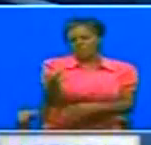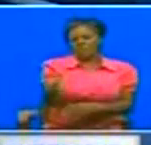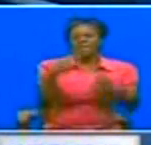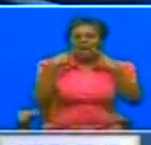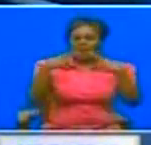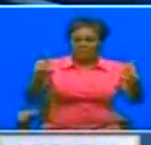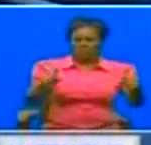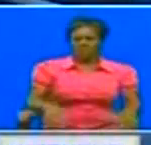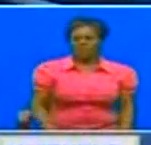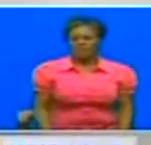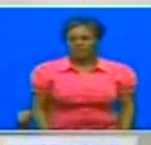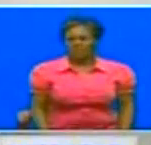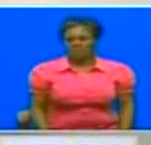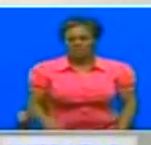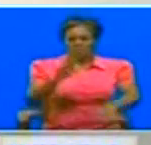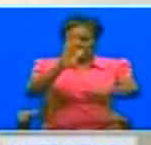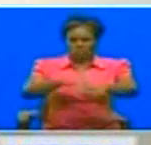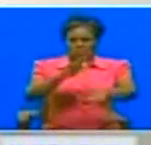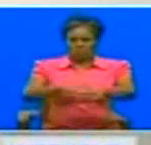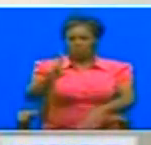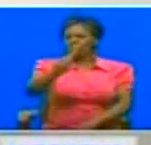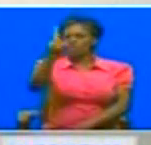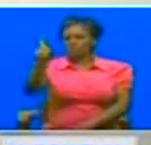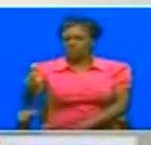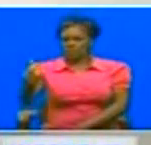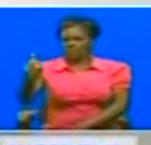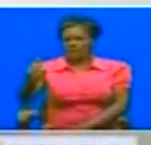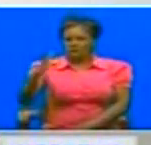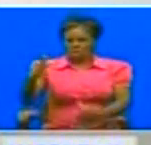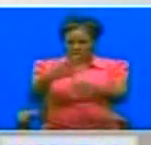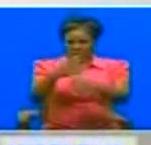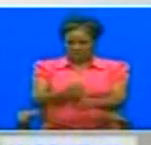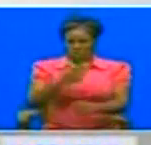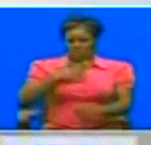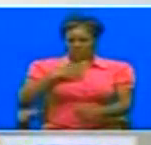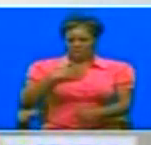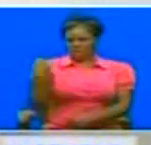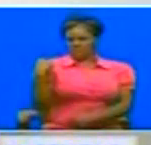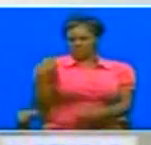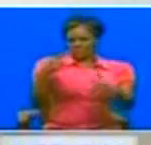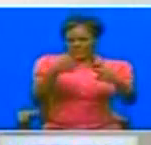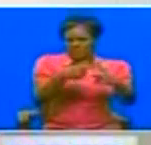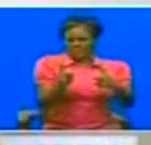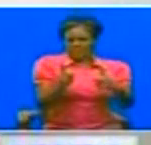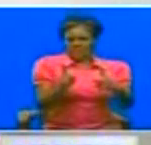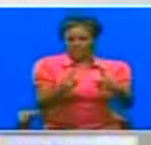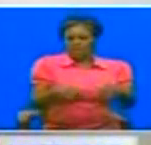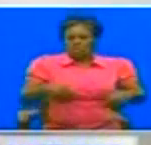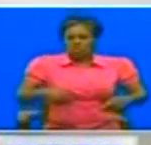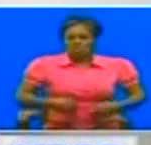disclosure? Actually, good question. NEPAC recently started an initiative